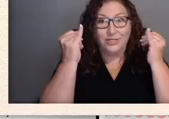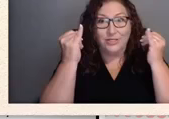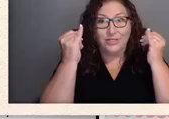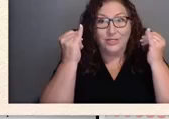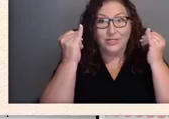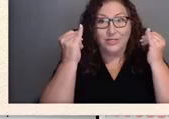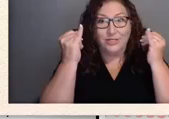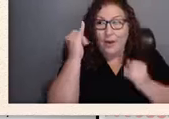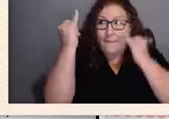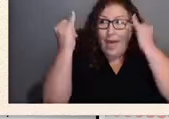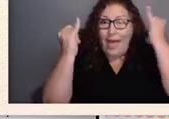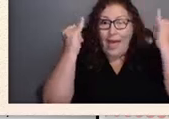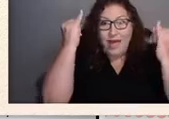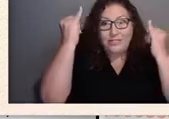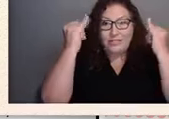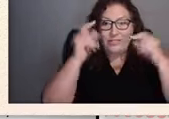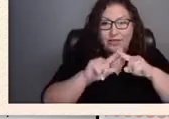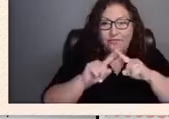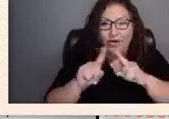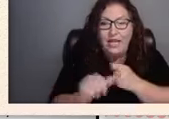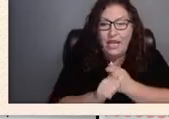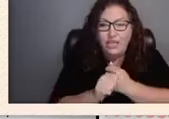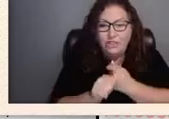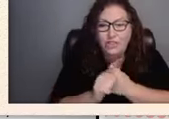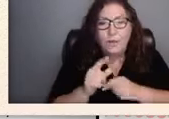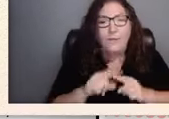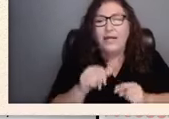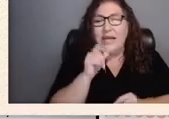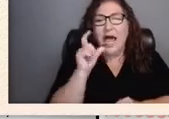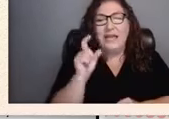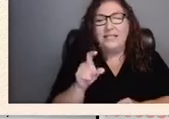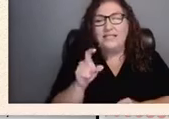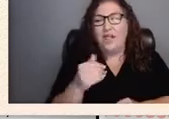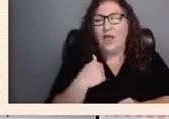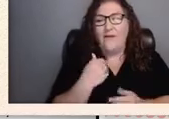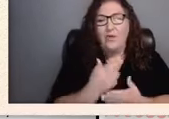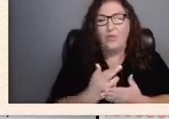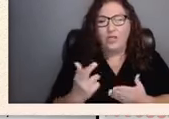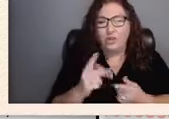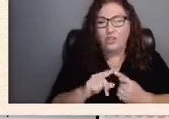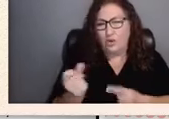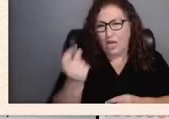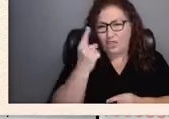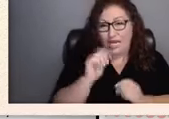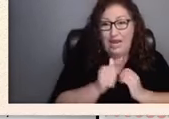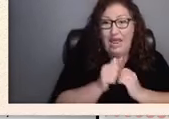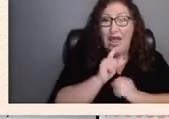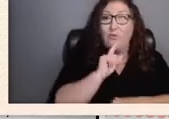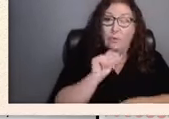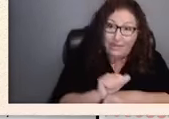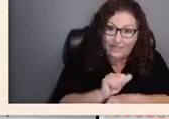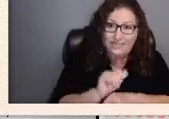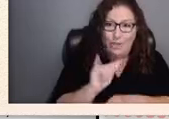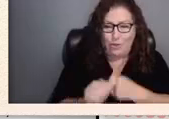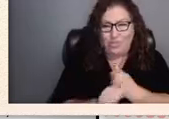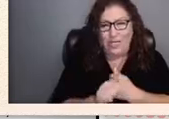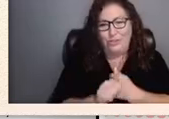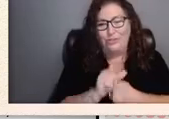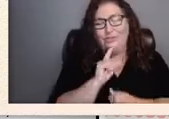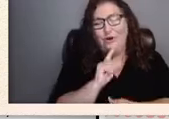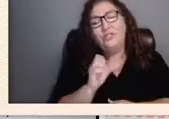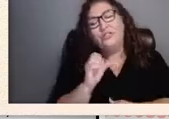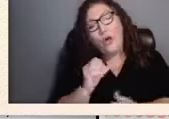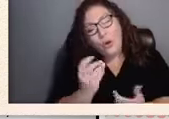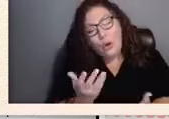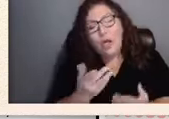of dangers, but not necessarily have the resources to understand how realistic those dangers are. So during